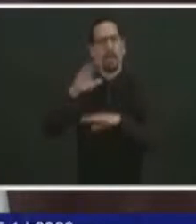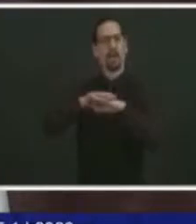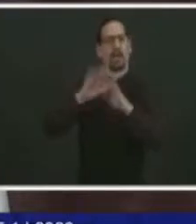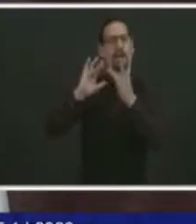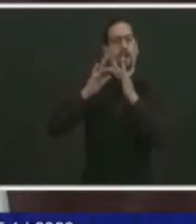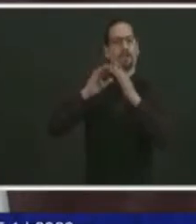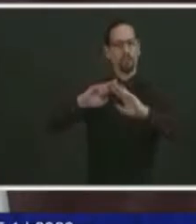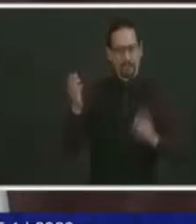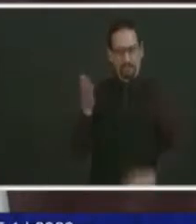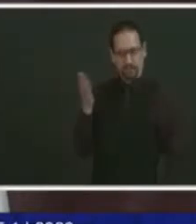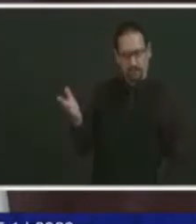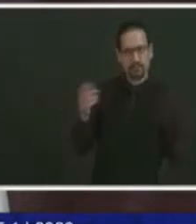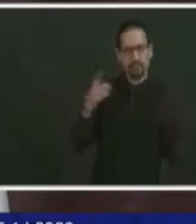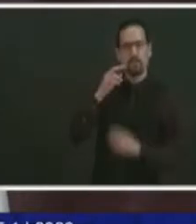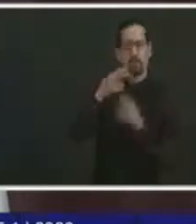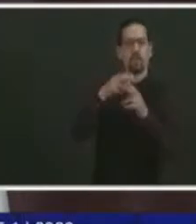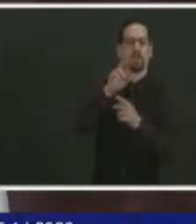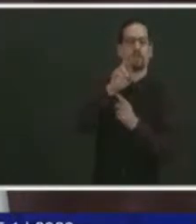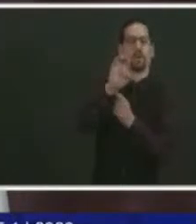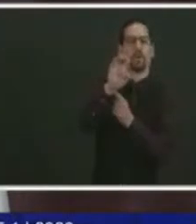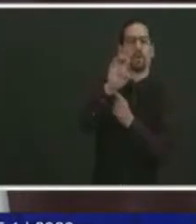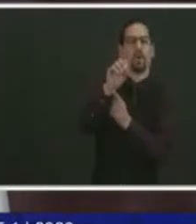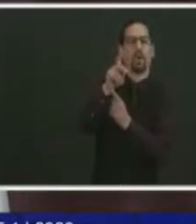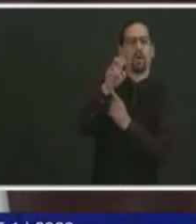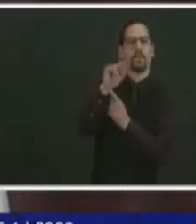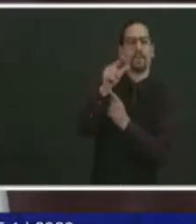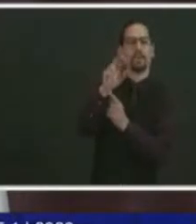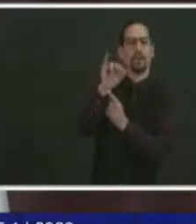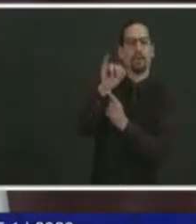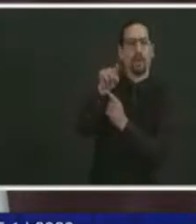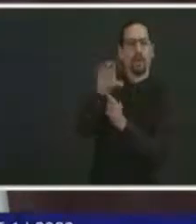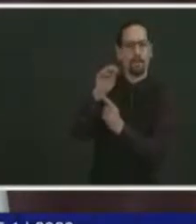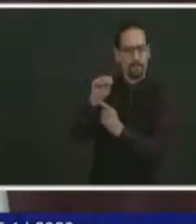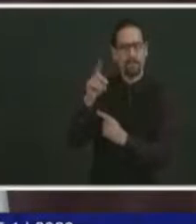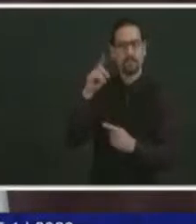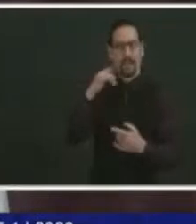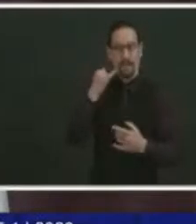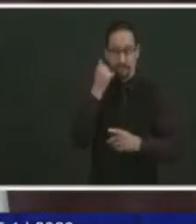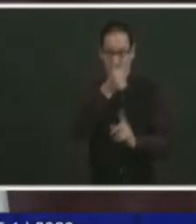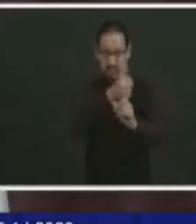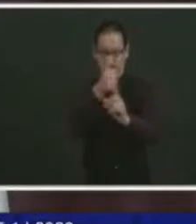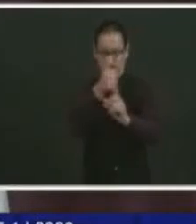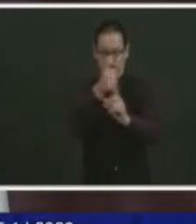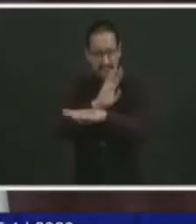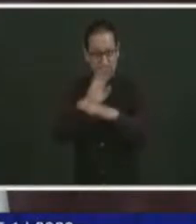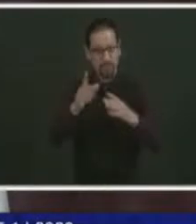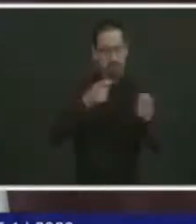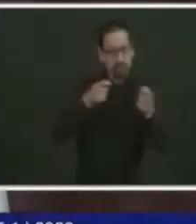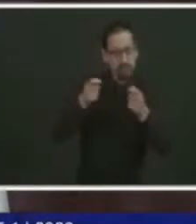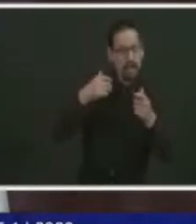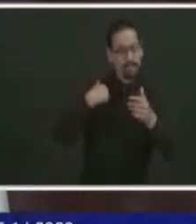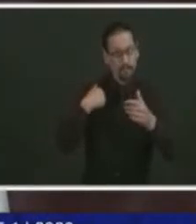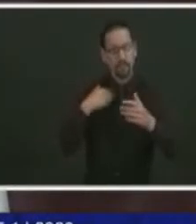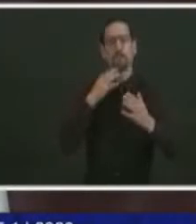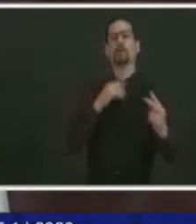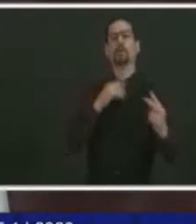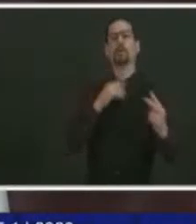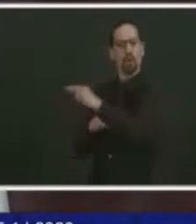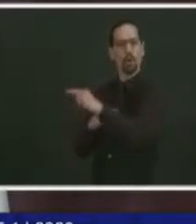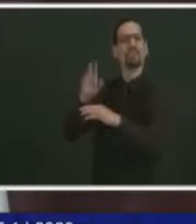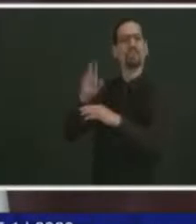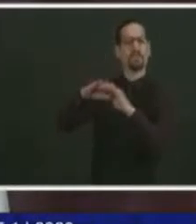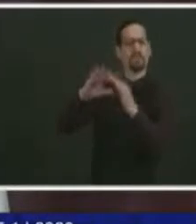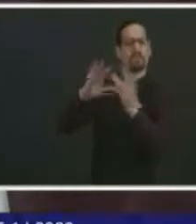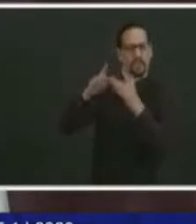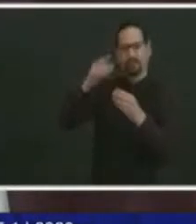reopeningri.com. So if you're a business that's open, or planning to open, go to reopeningri.com. There's a template there.